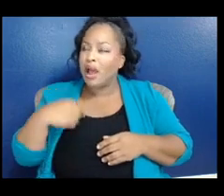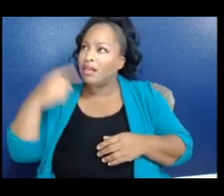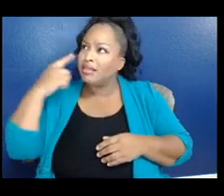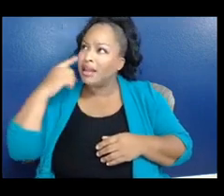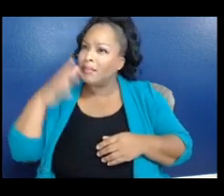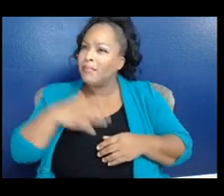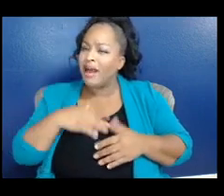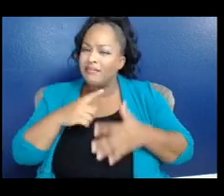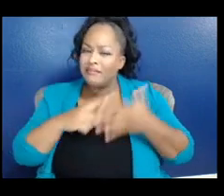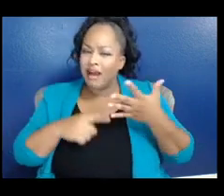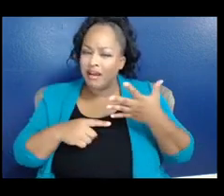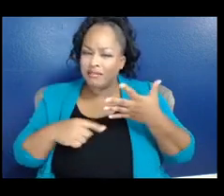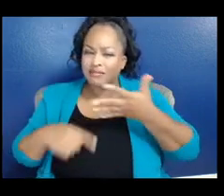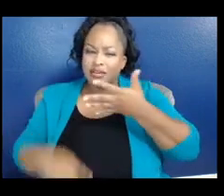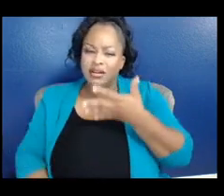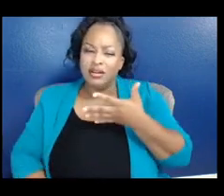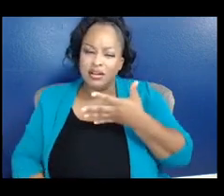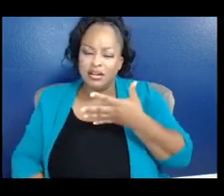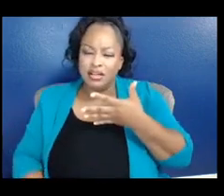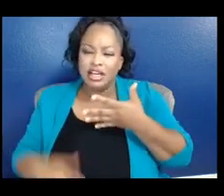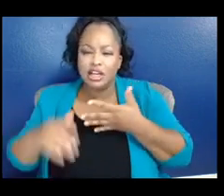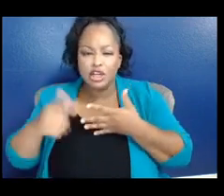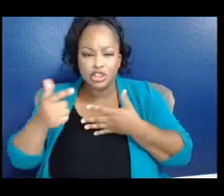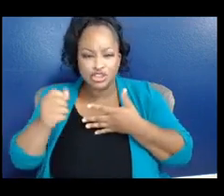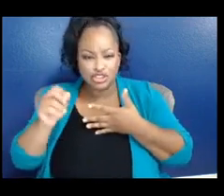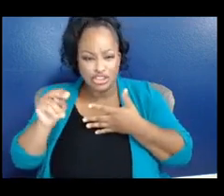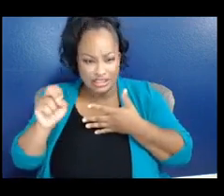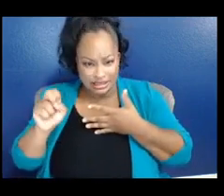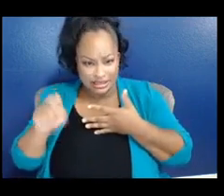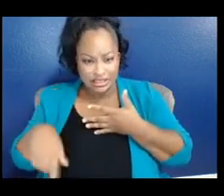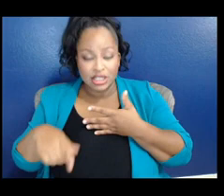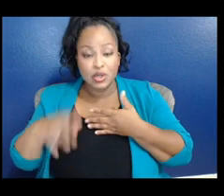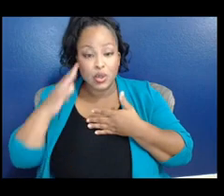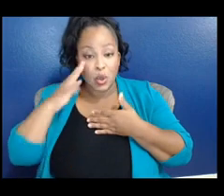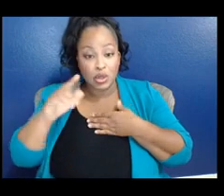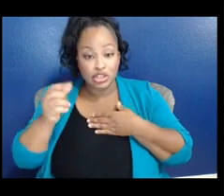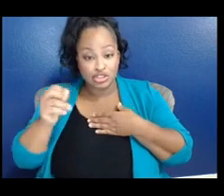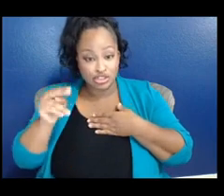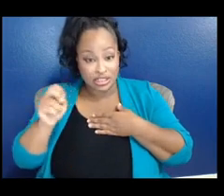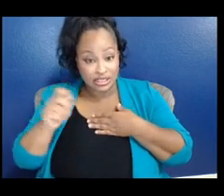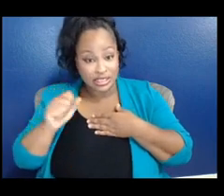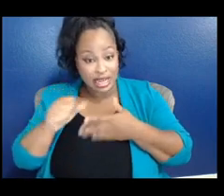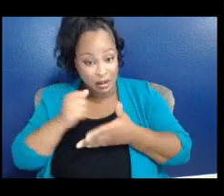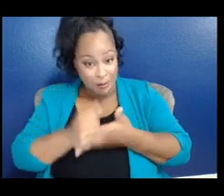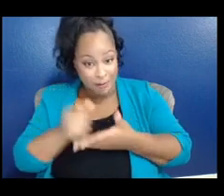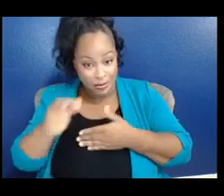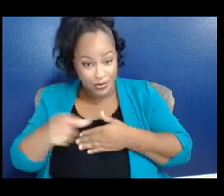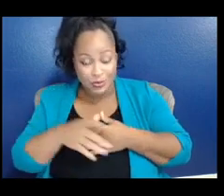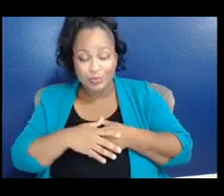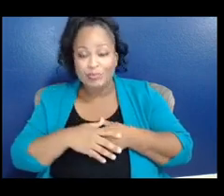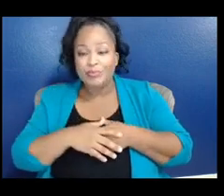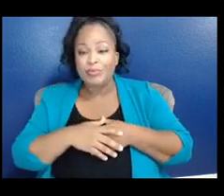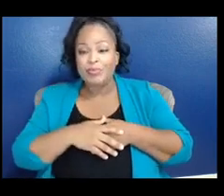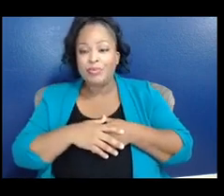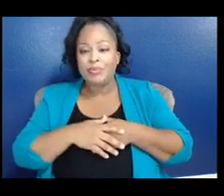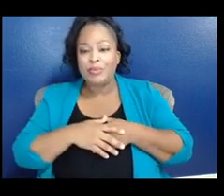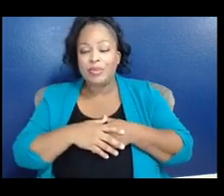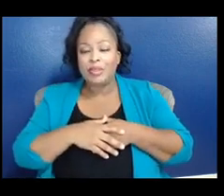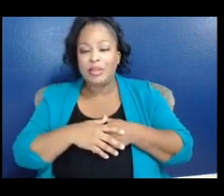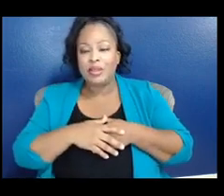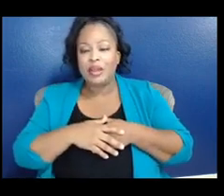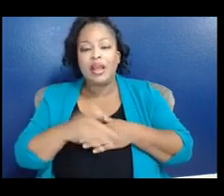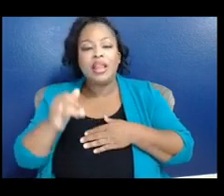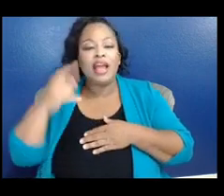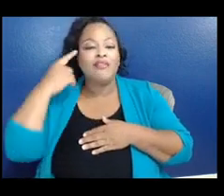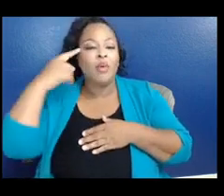five things, it was like your genes. So knowing your genes can be very helpful to know, like